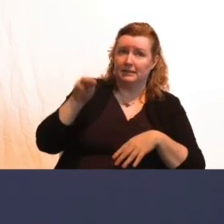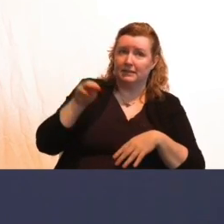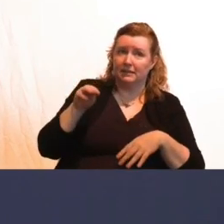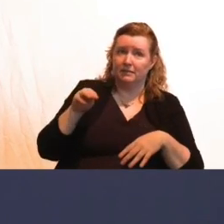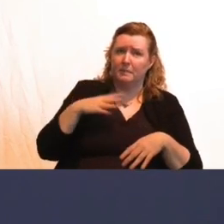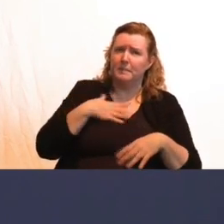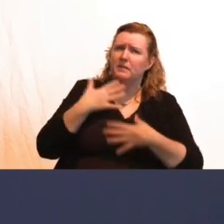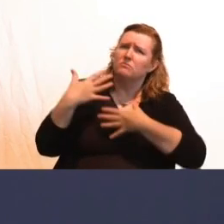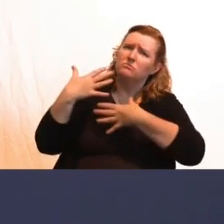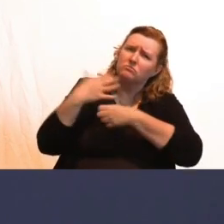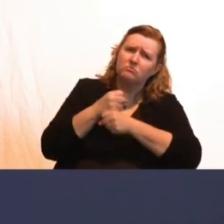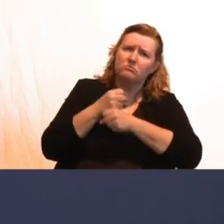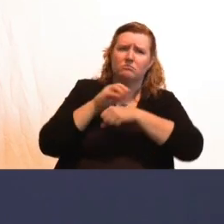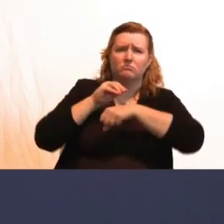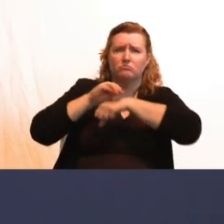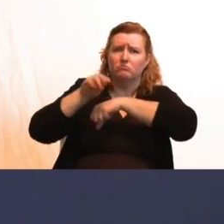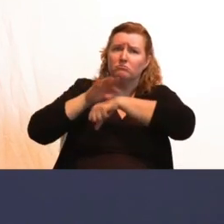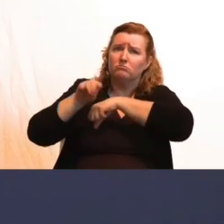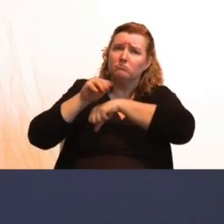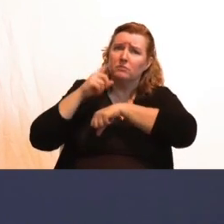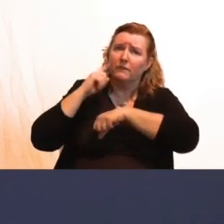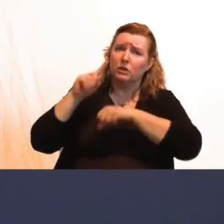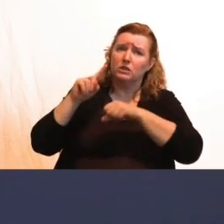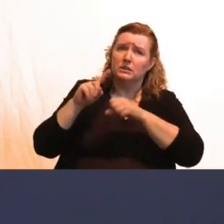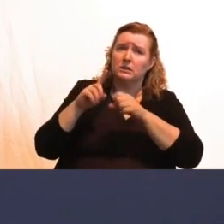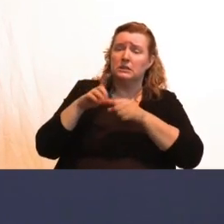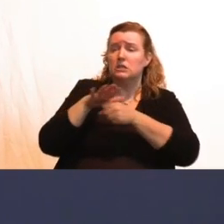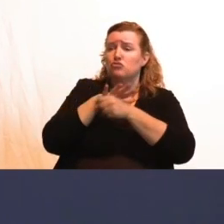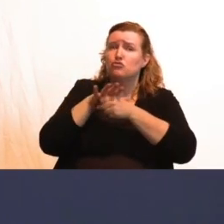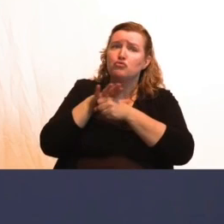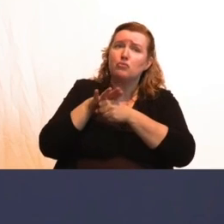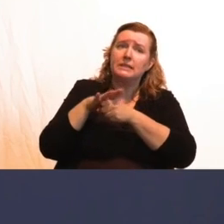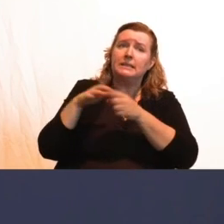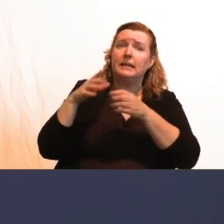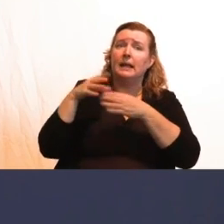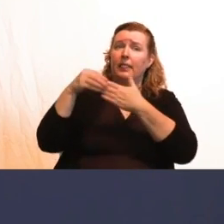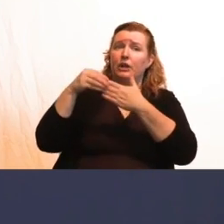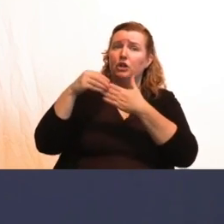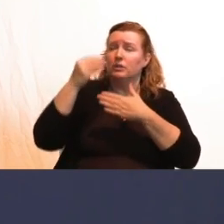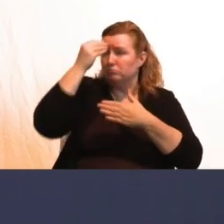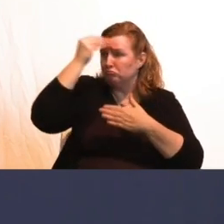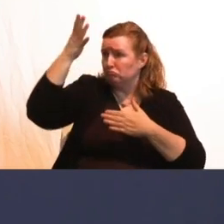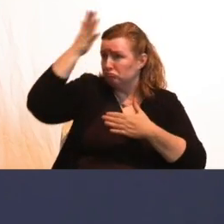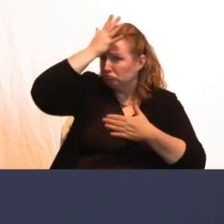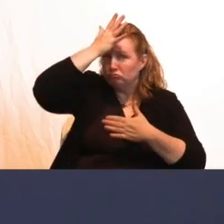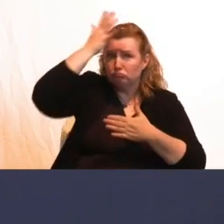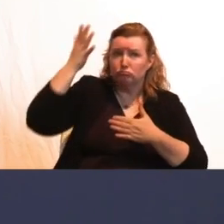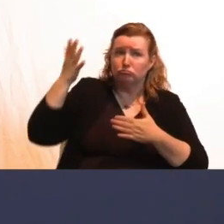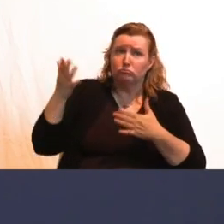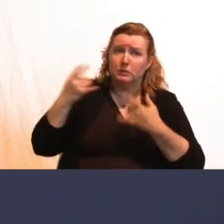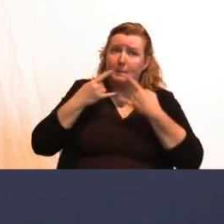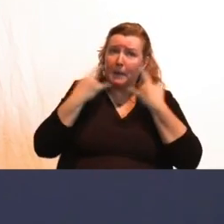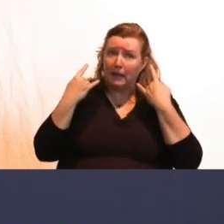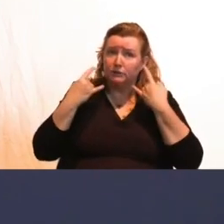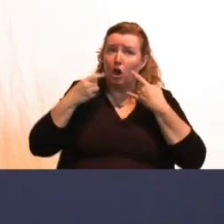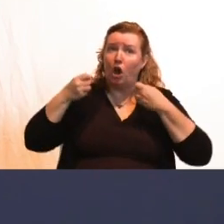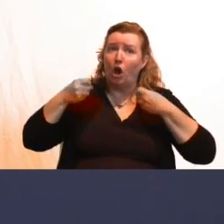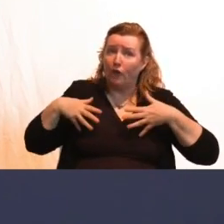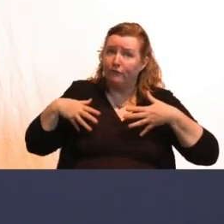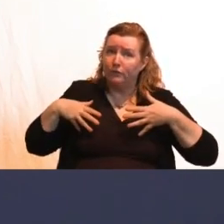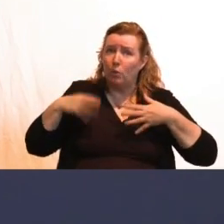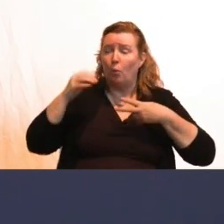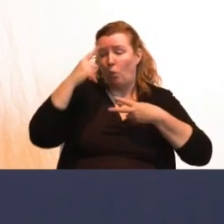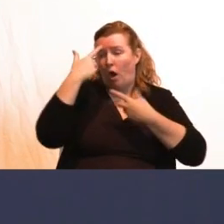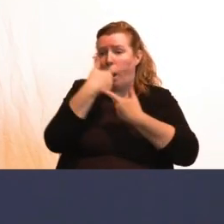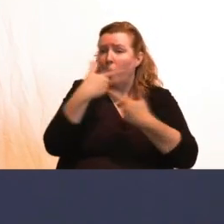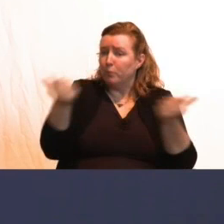mind once those masks become optional in a few days. Perhaps, Governor, you as well as the Commissioner could comment on